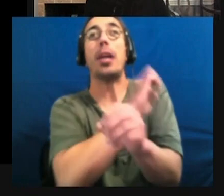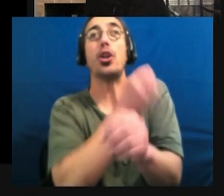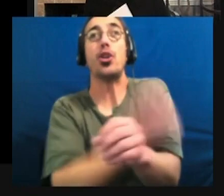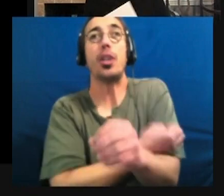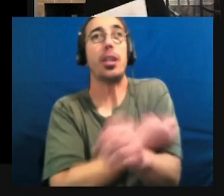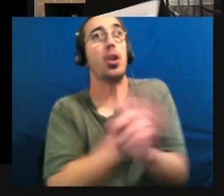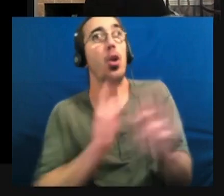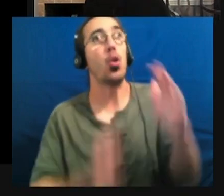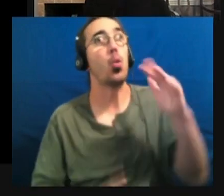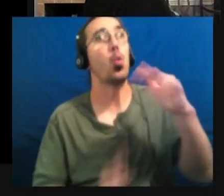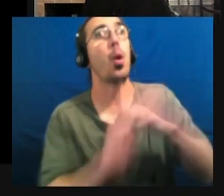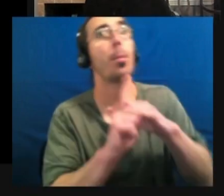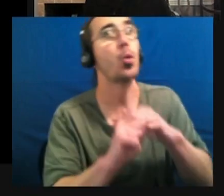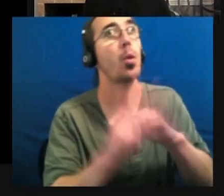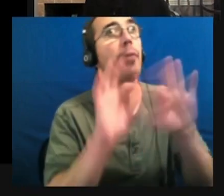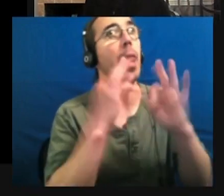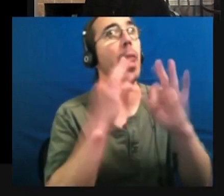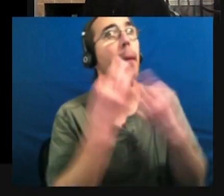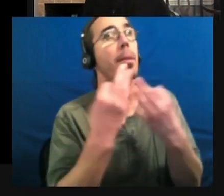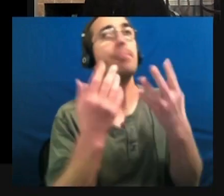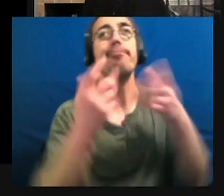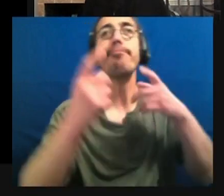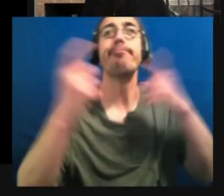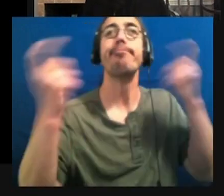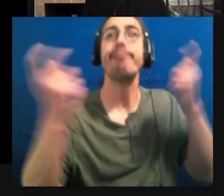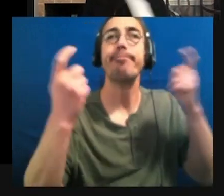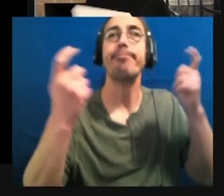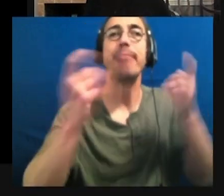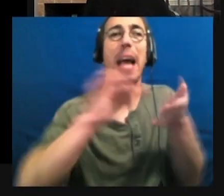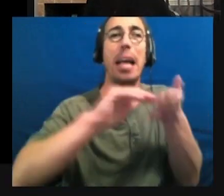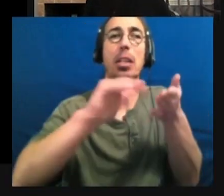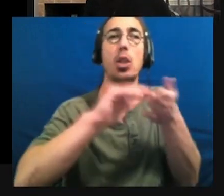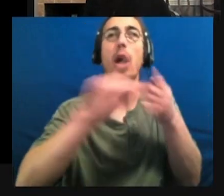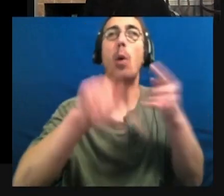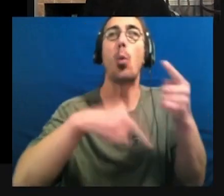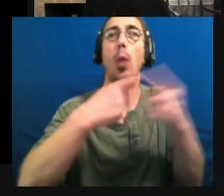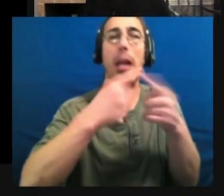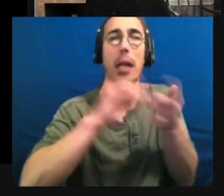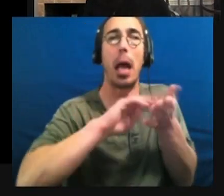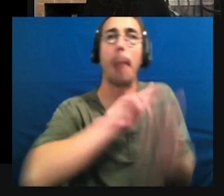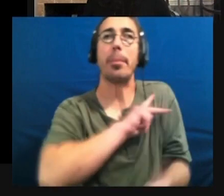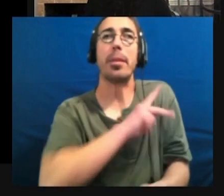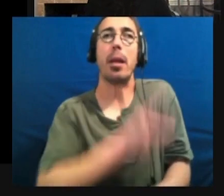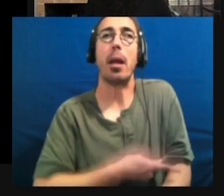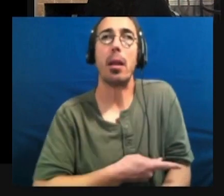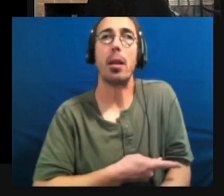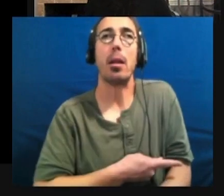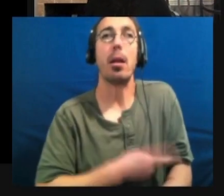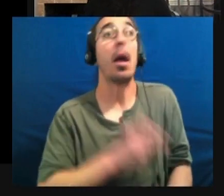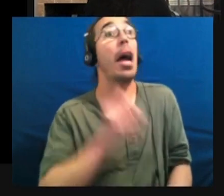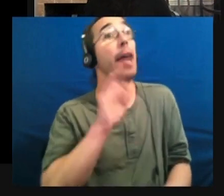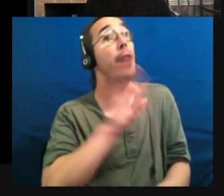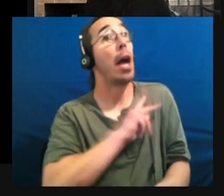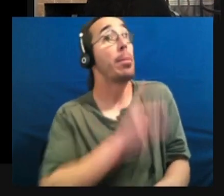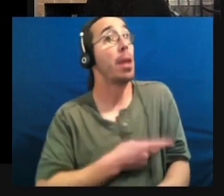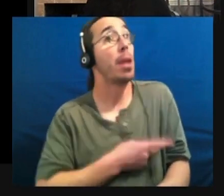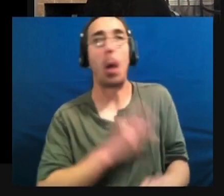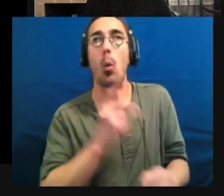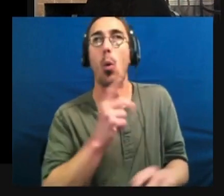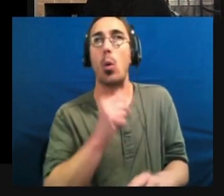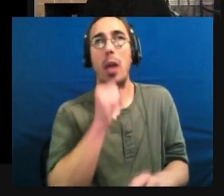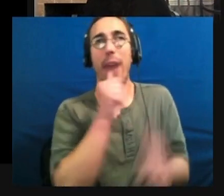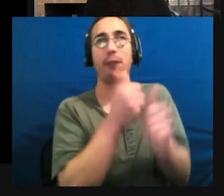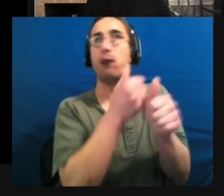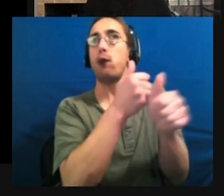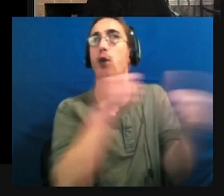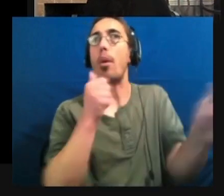I excused myself whenever I got upset. Didn't go to things that would upset me. Because I didn't communicate if it meant